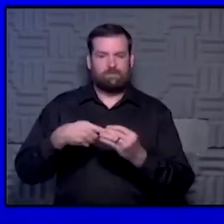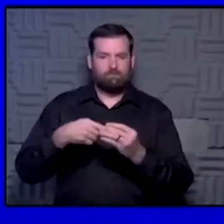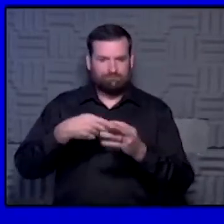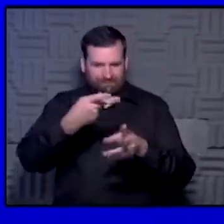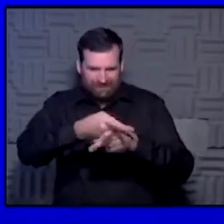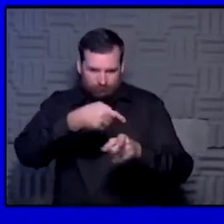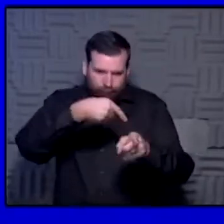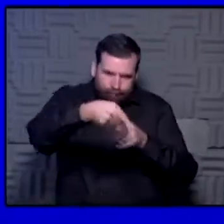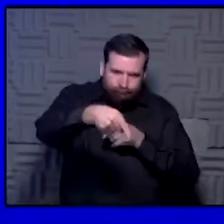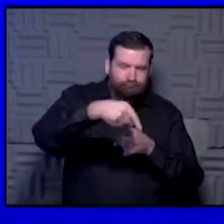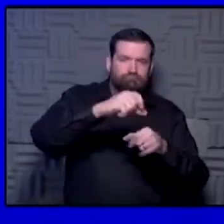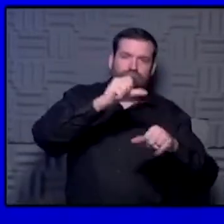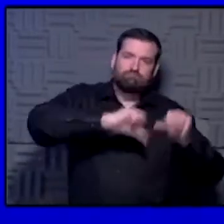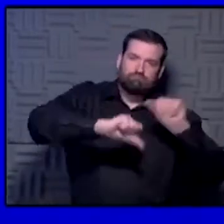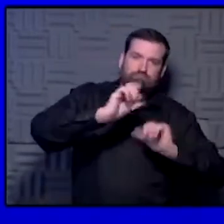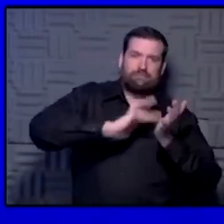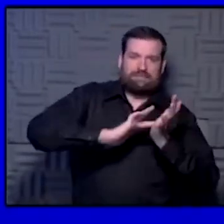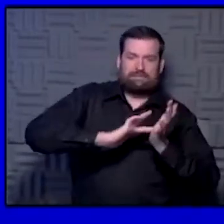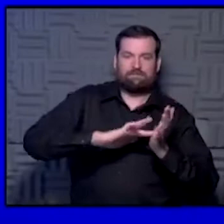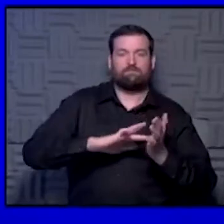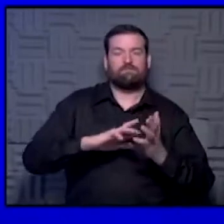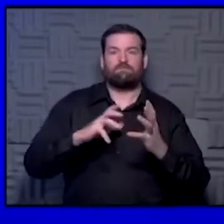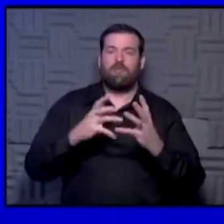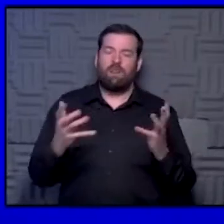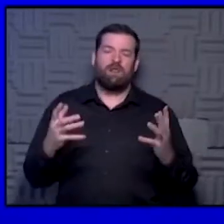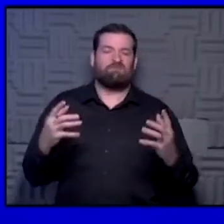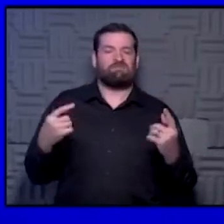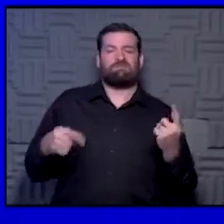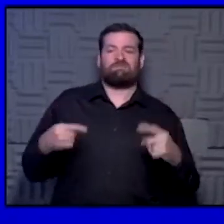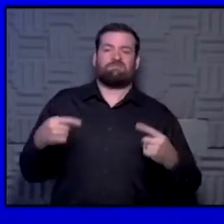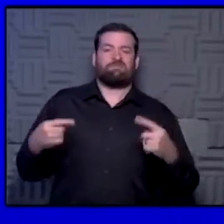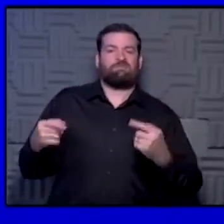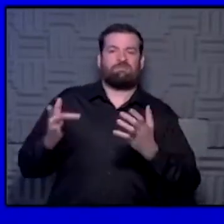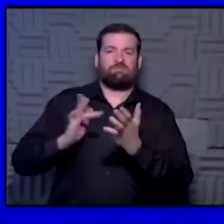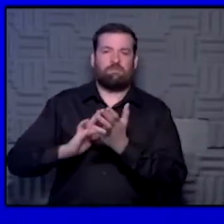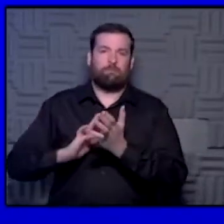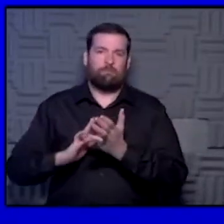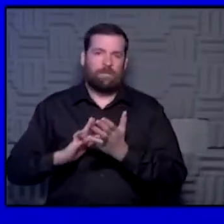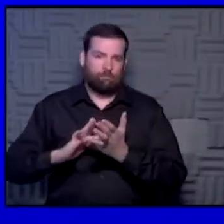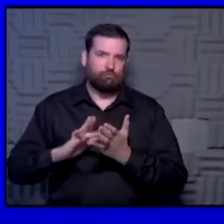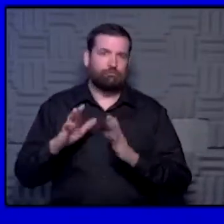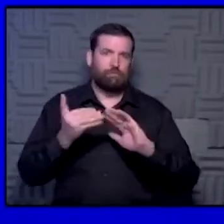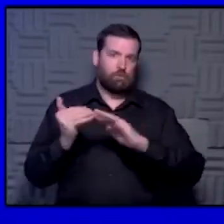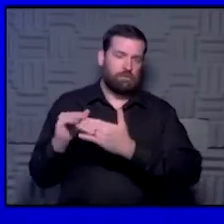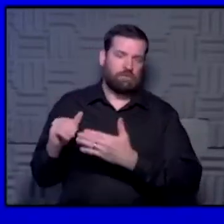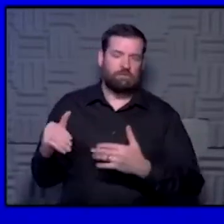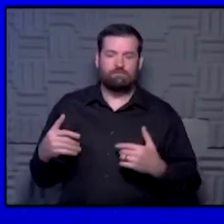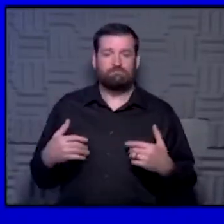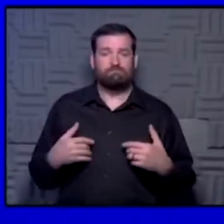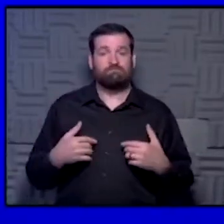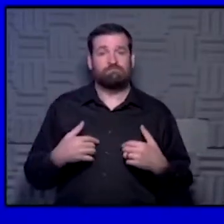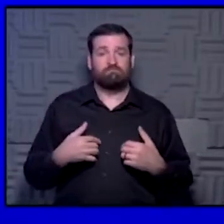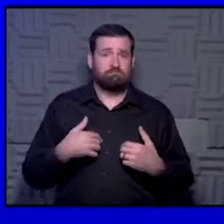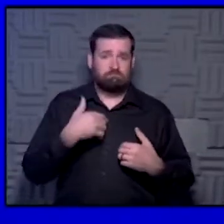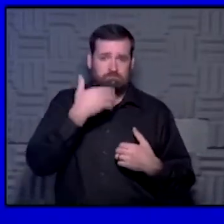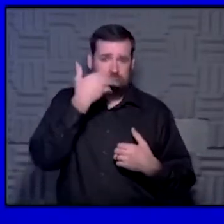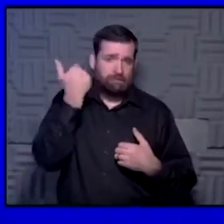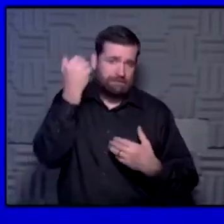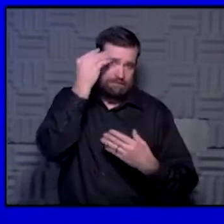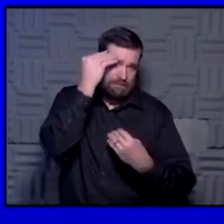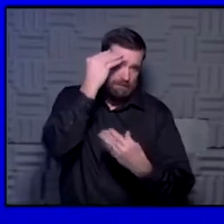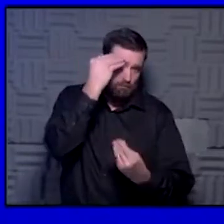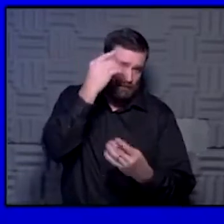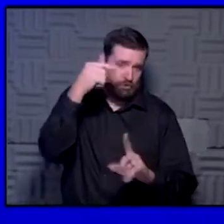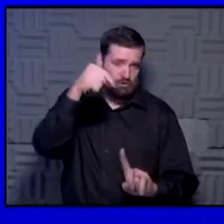lane of medicine and research. There is a lot of consternation right now in the medical community, because we don't have the best data